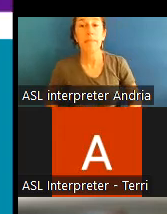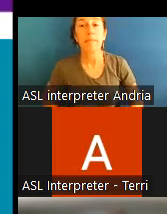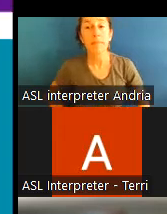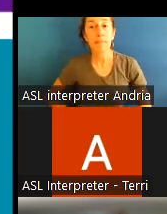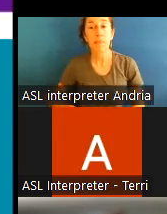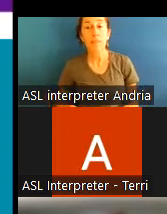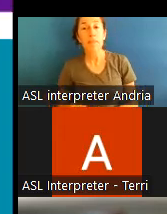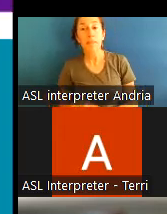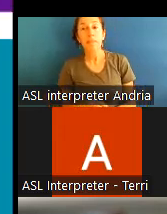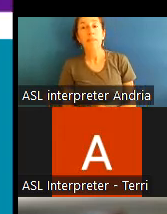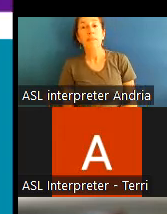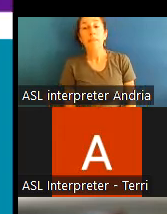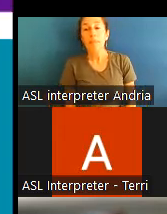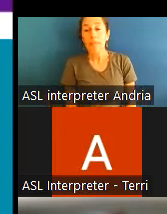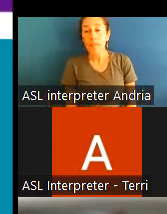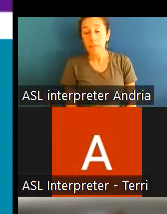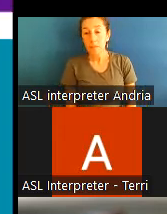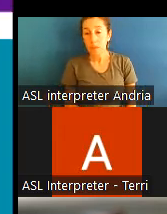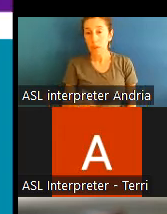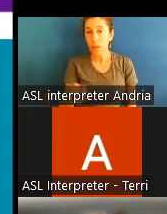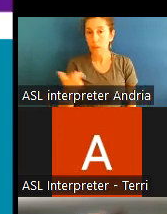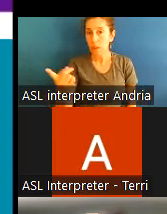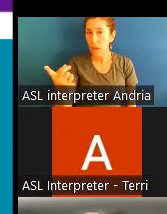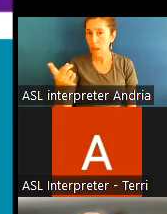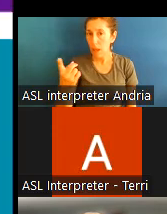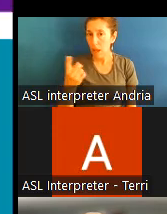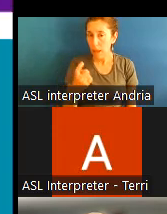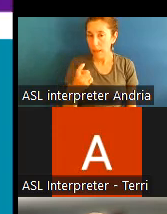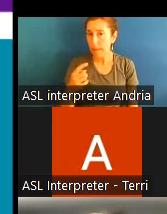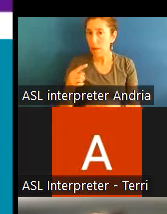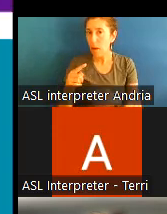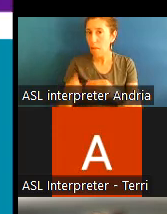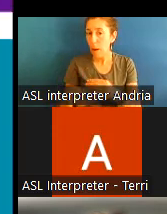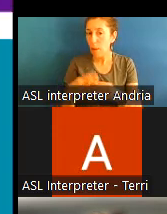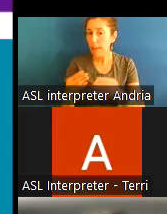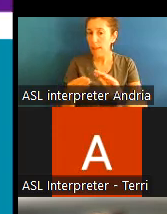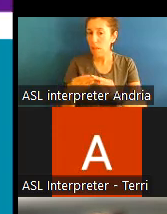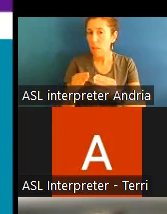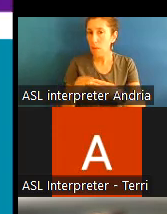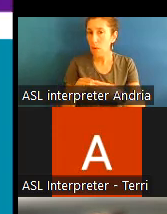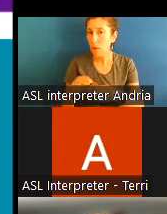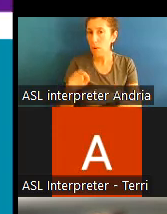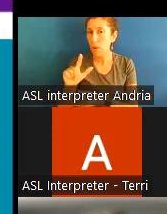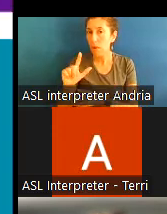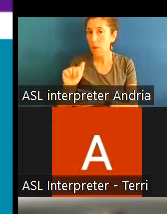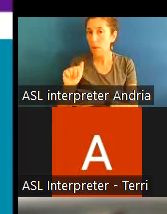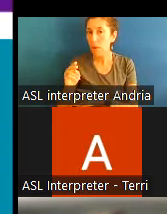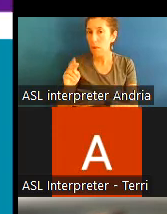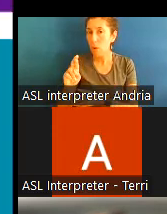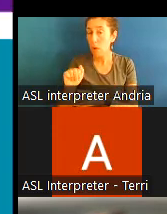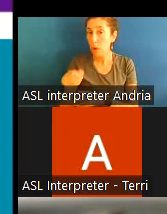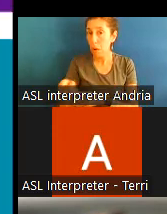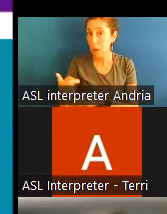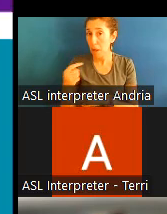the numbers, are you talking about during the pandemic? I'm responding to Anna Laura in the chat. Now, could it be related